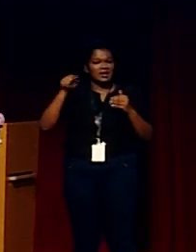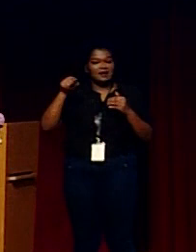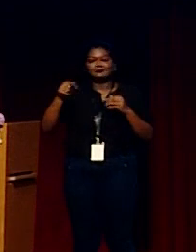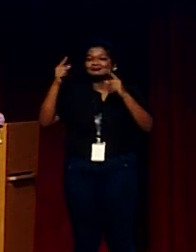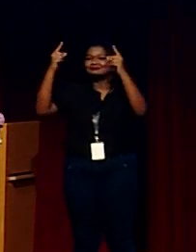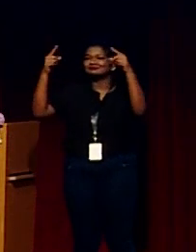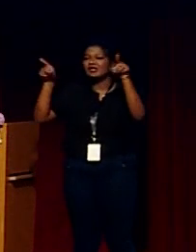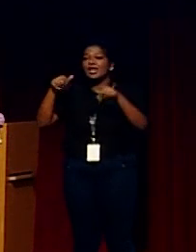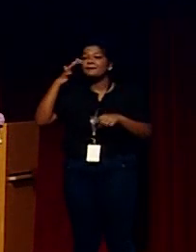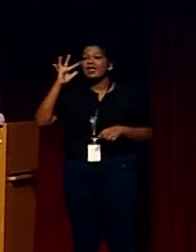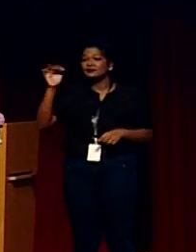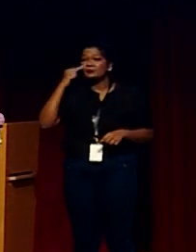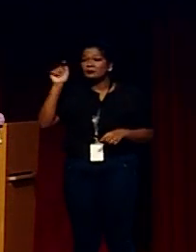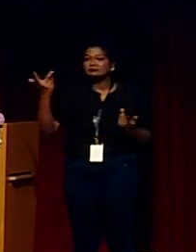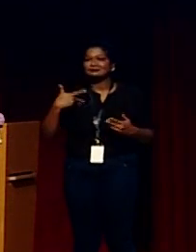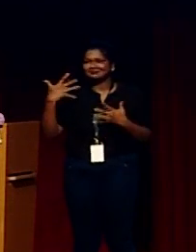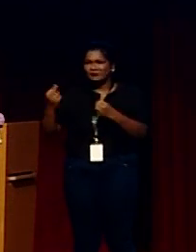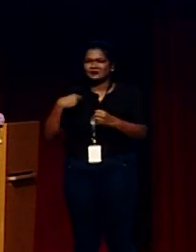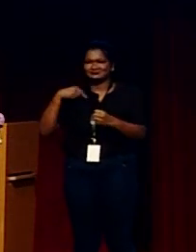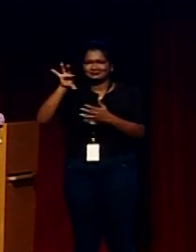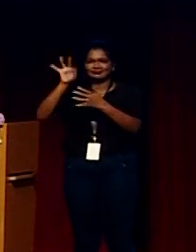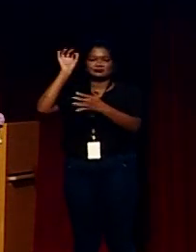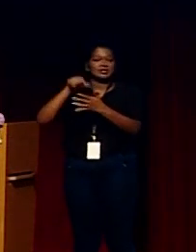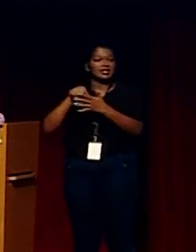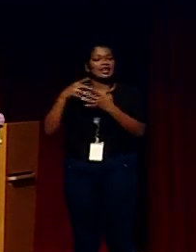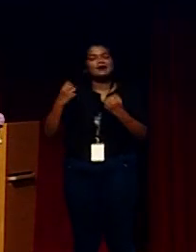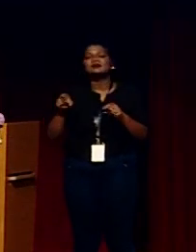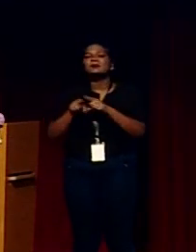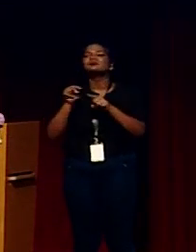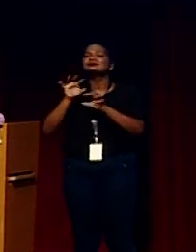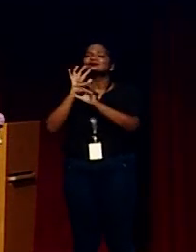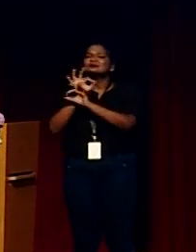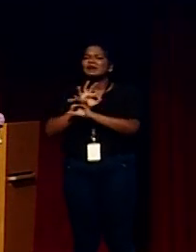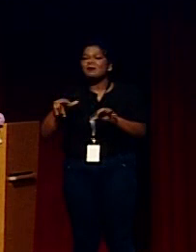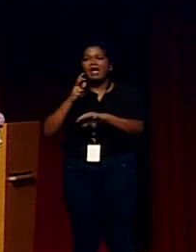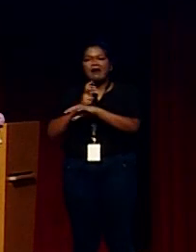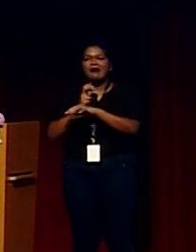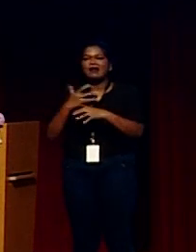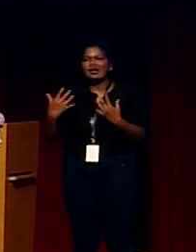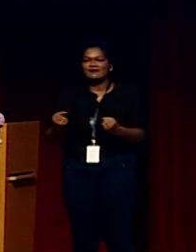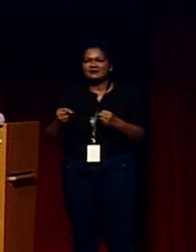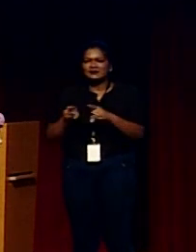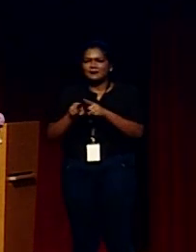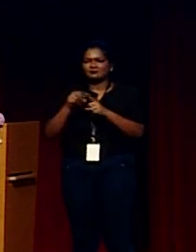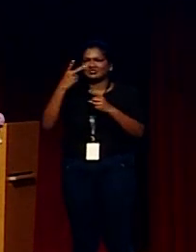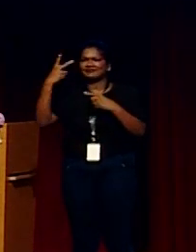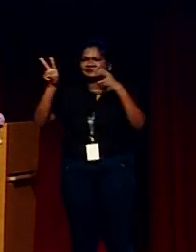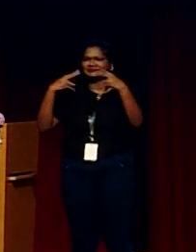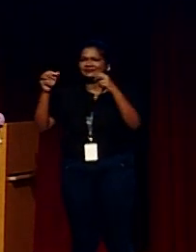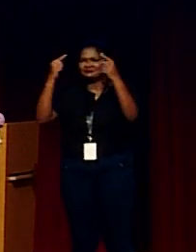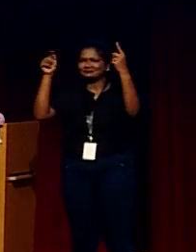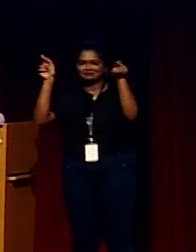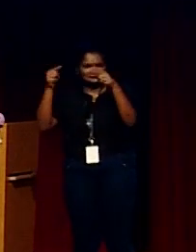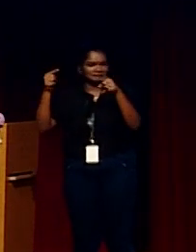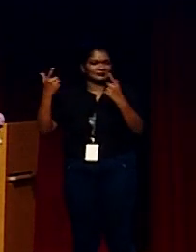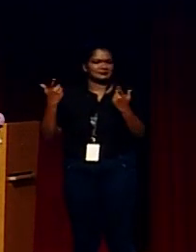what the main point I'm trying to get across here is that this is very linear. There's hardly any distinction between the symbols, right? It's just a bunch